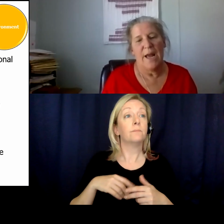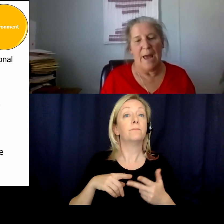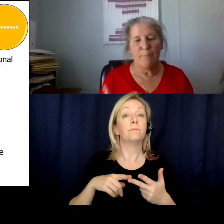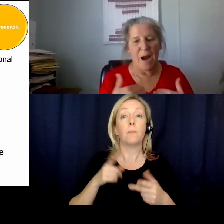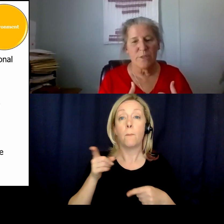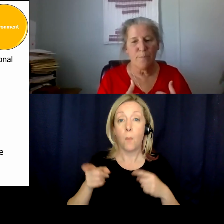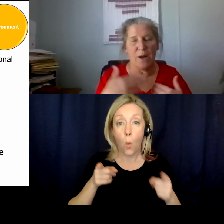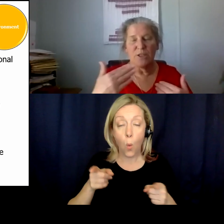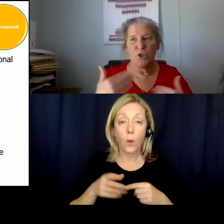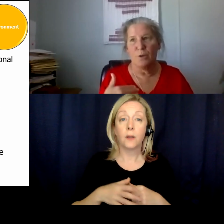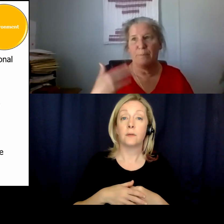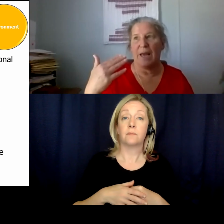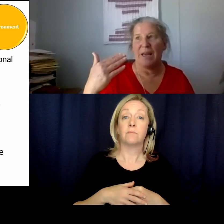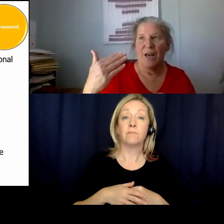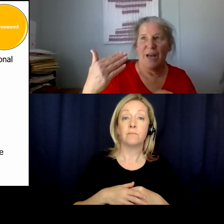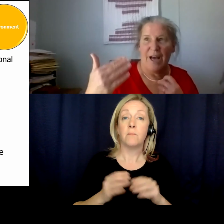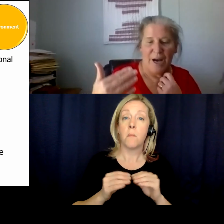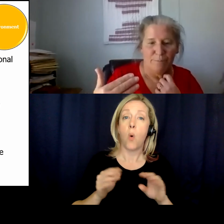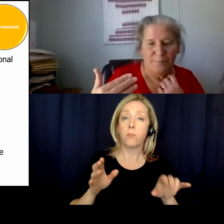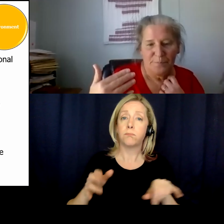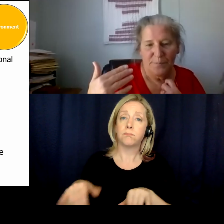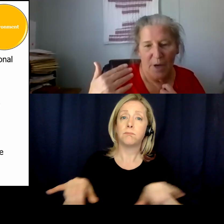whatever. And my response should be